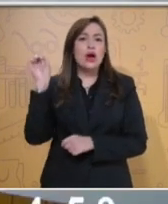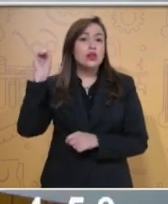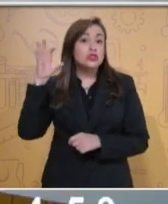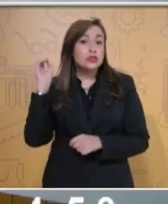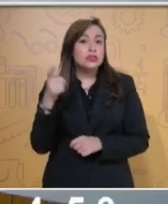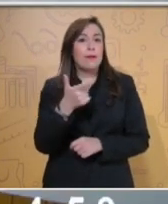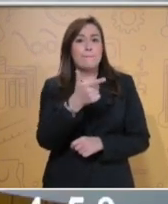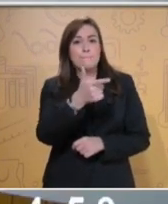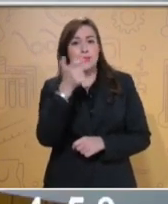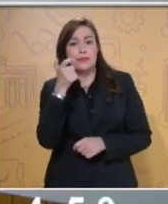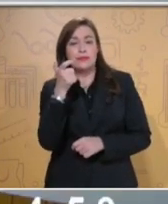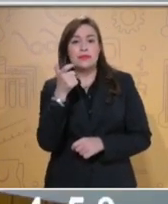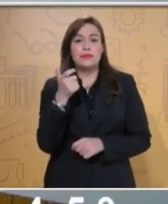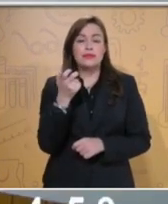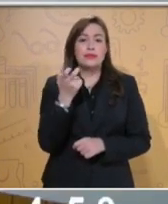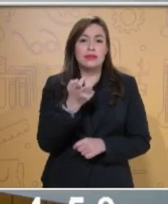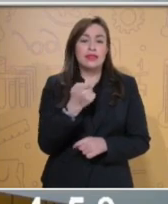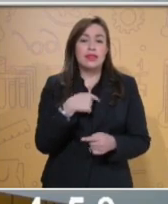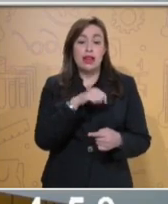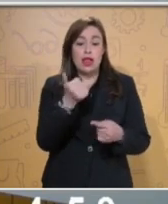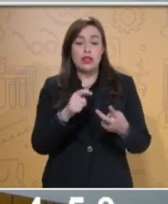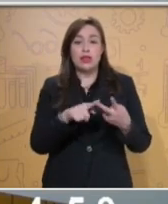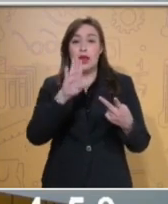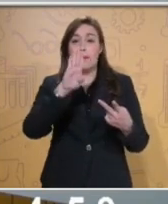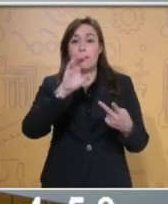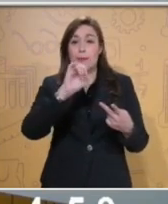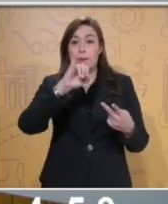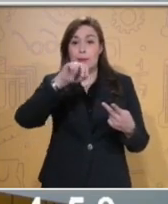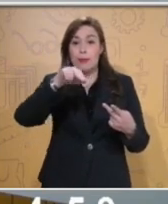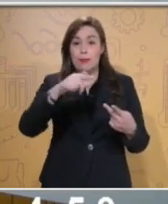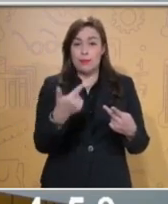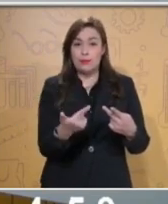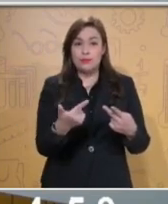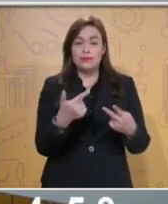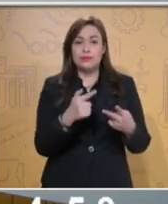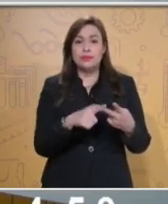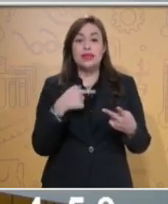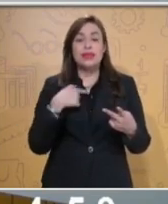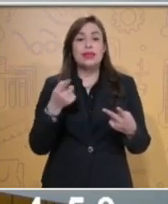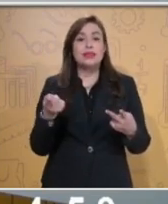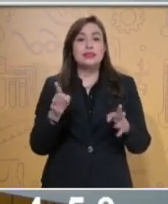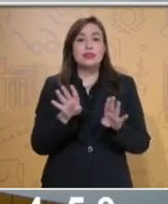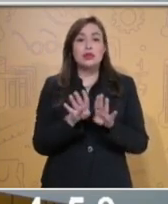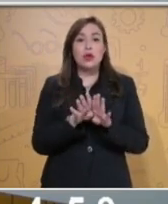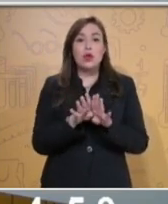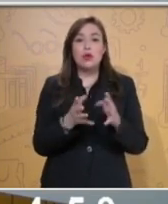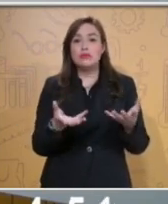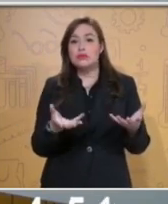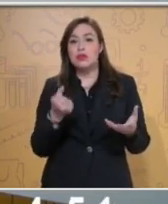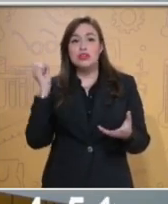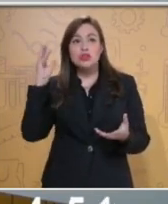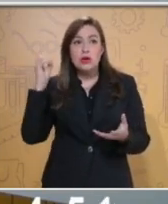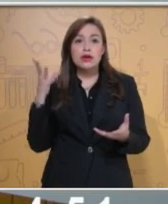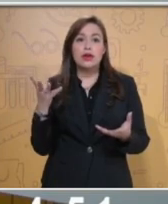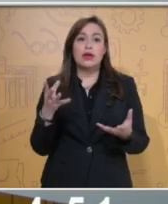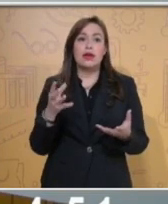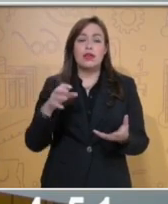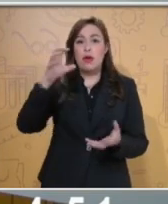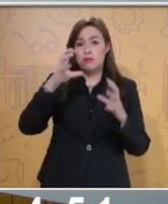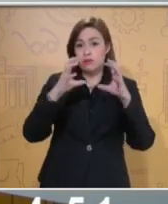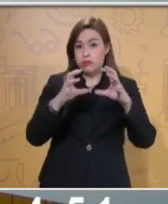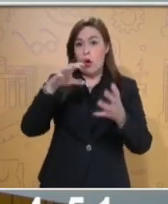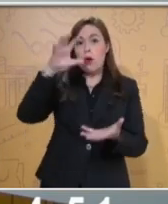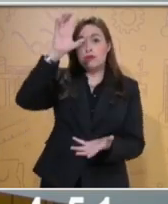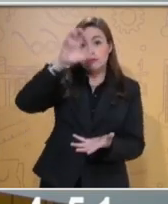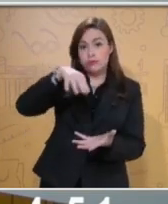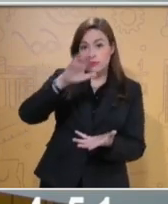gun. Then we have boing. That's an onomatopoeia or a sound that represents the sound that a ball that is